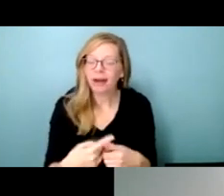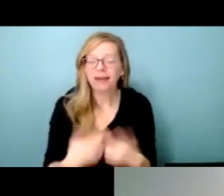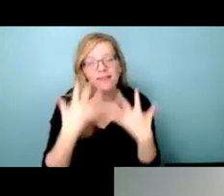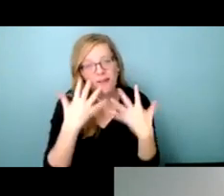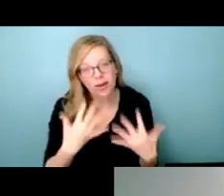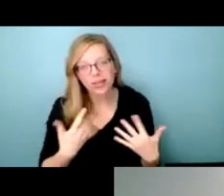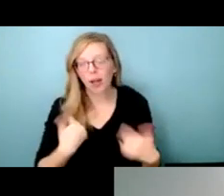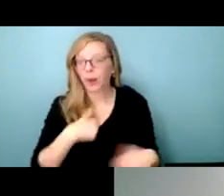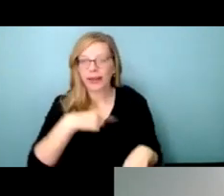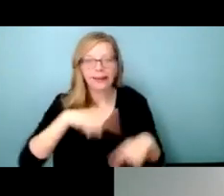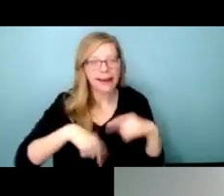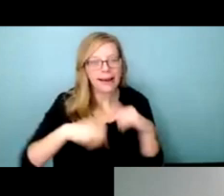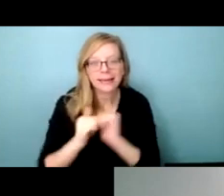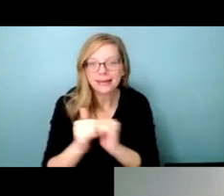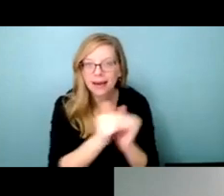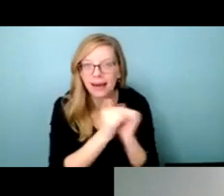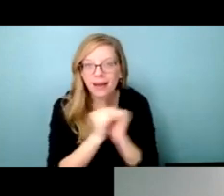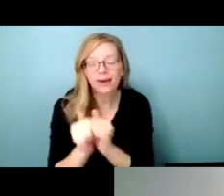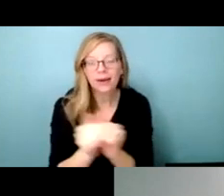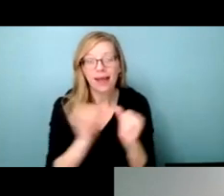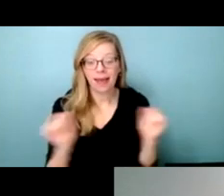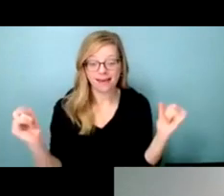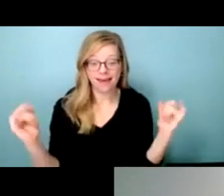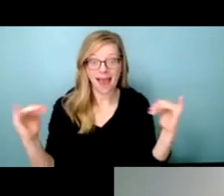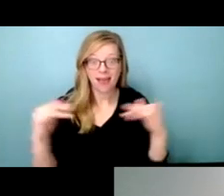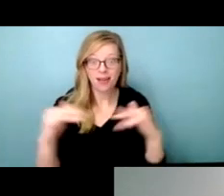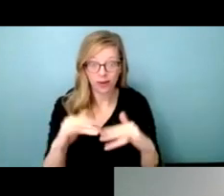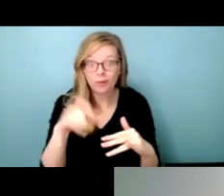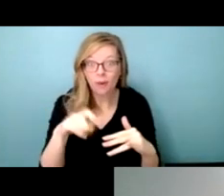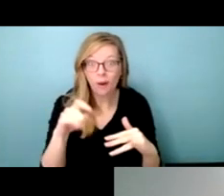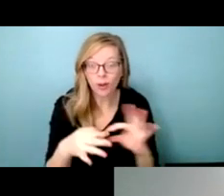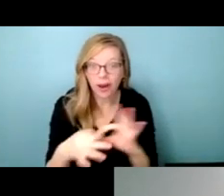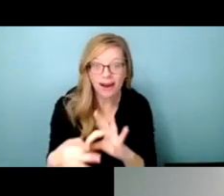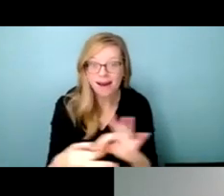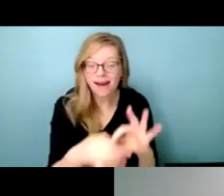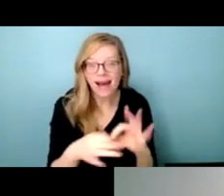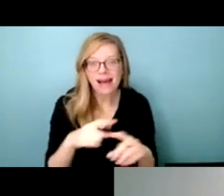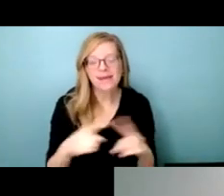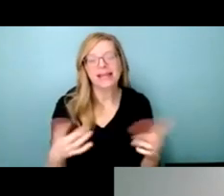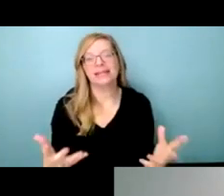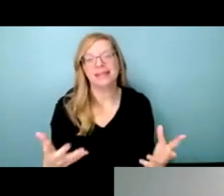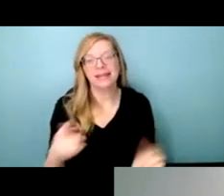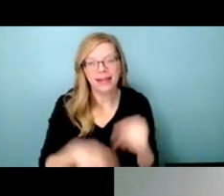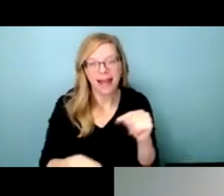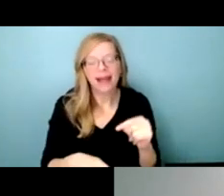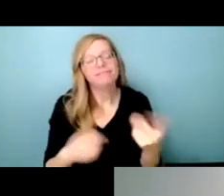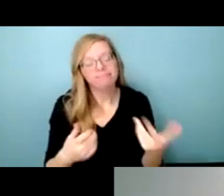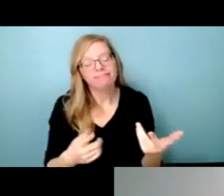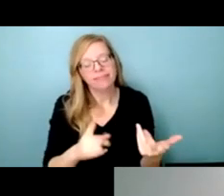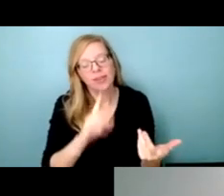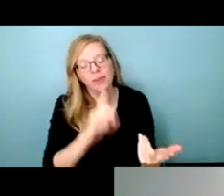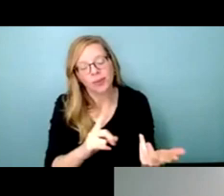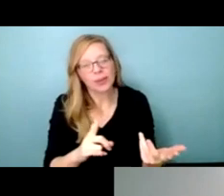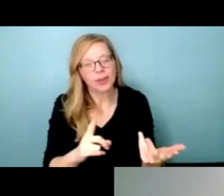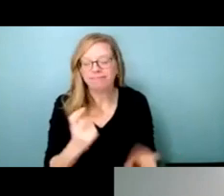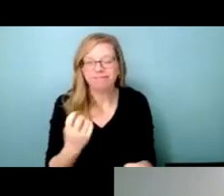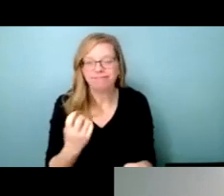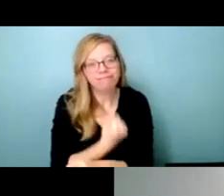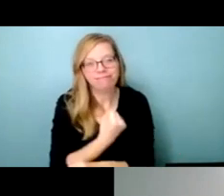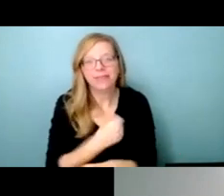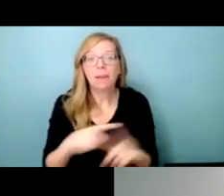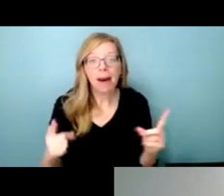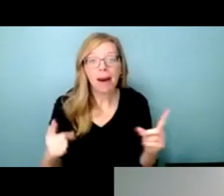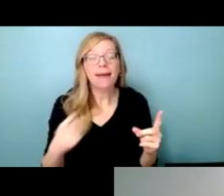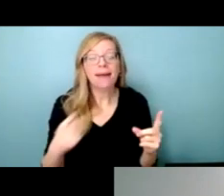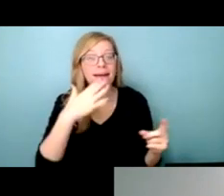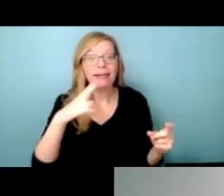much, you know, that the gathering and for us to come together is so special for us. And that is so true. But a bit of a silver lining, I